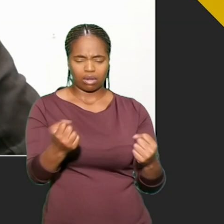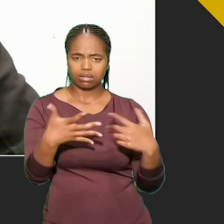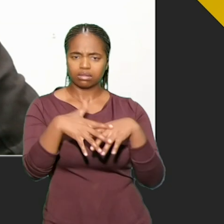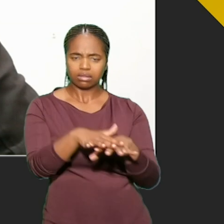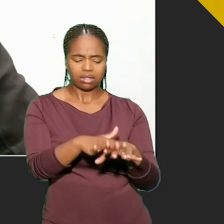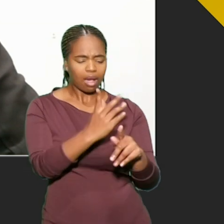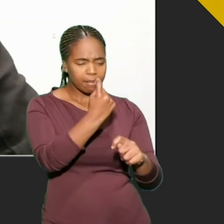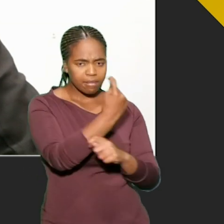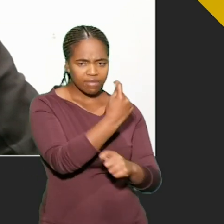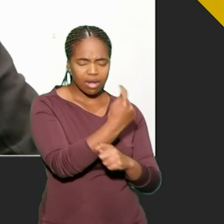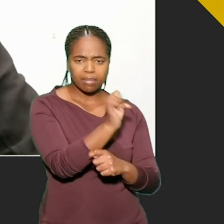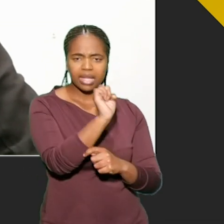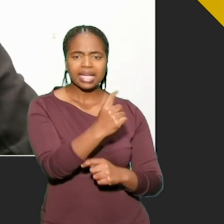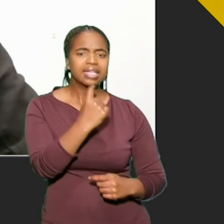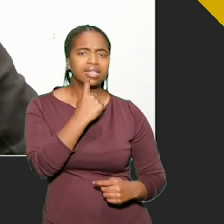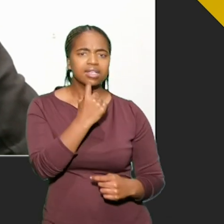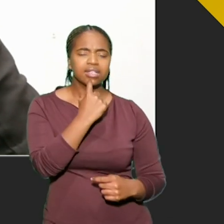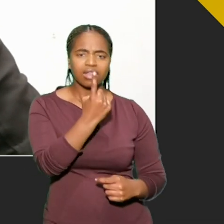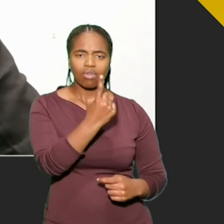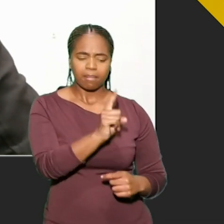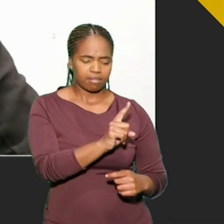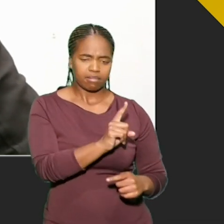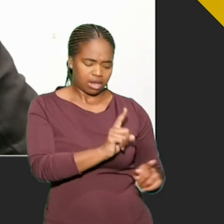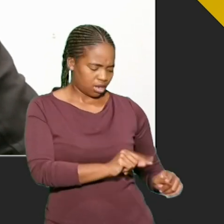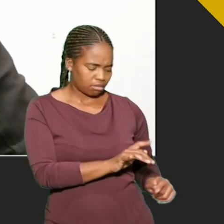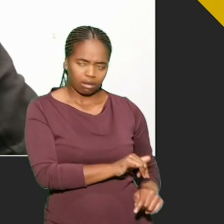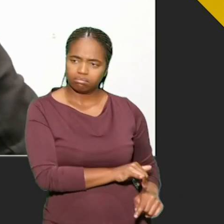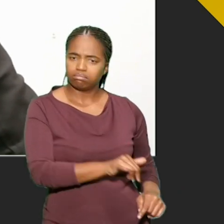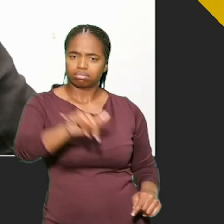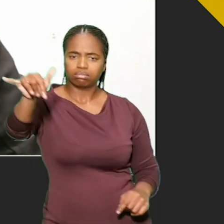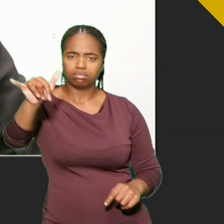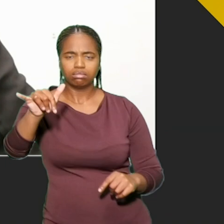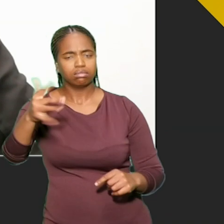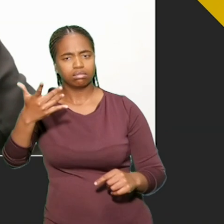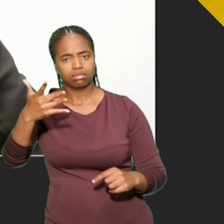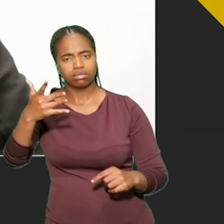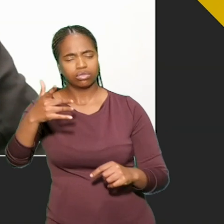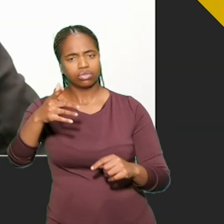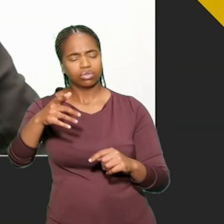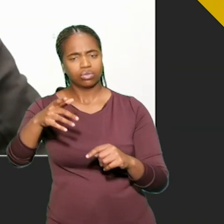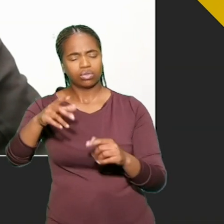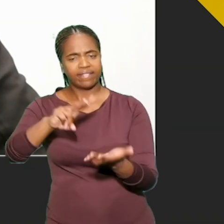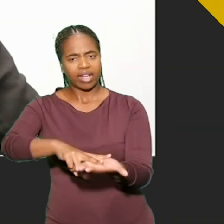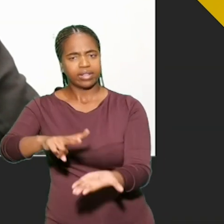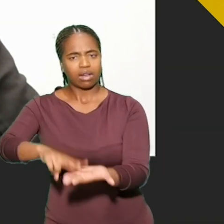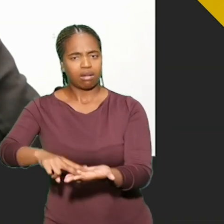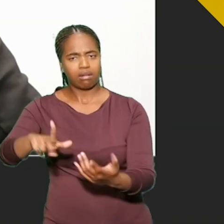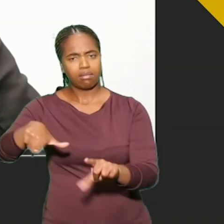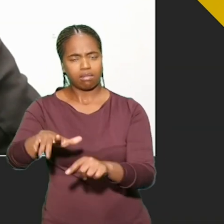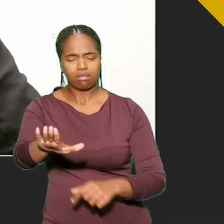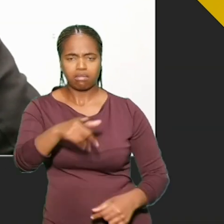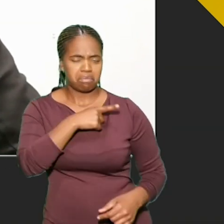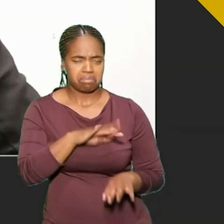rural areas where I can be able to take a flight directly from Cape Town to Venda, where there's economic activity? I mean, for me, there